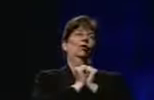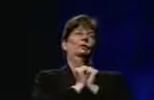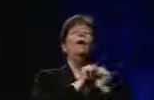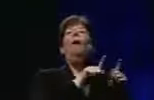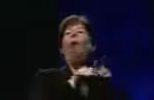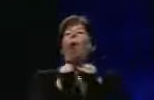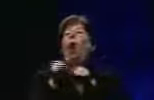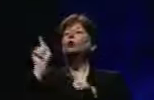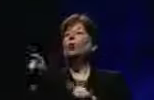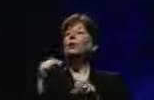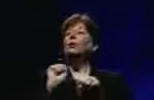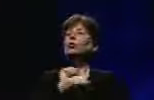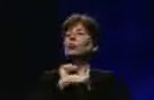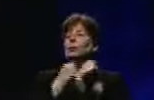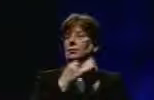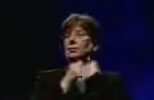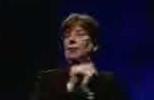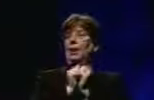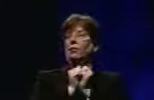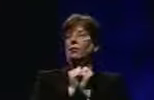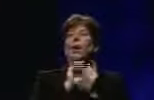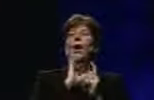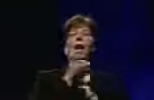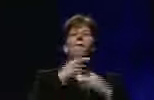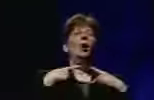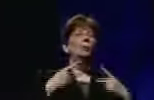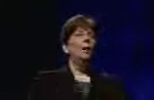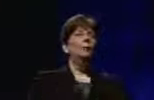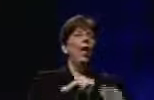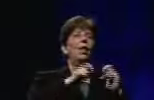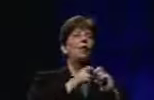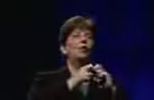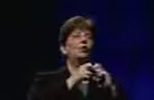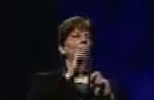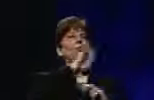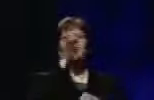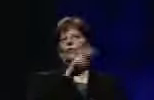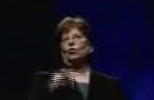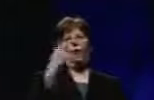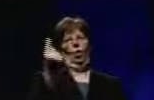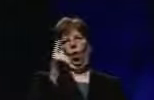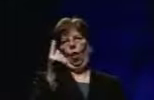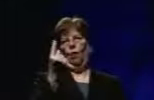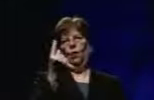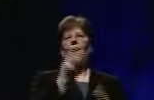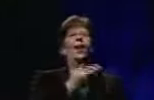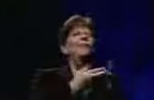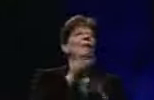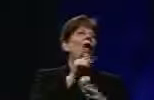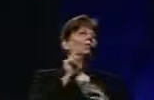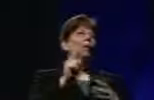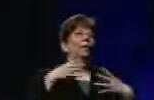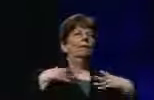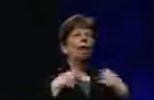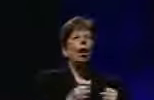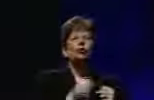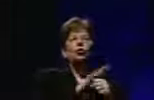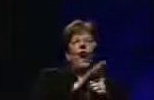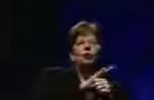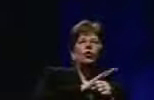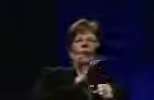need you by our side because environmental health issues never travel alone. Those areas where concentration of asthma